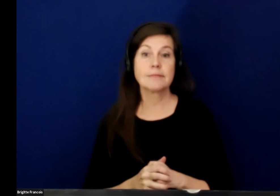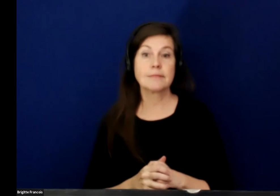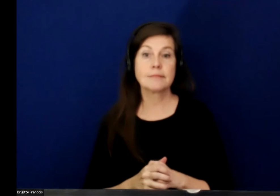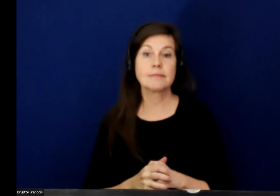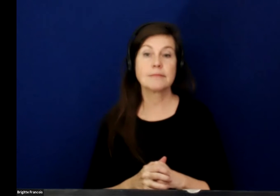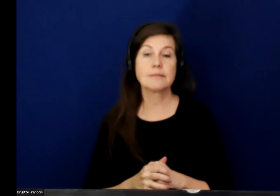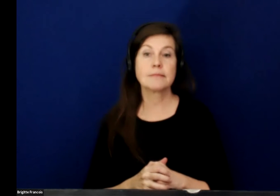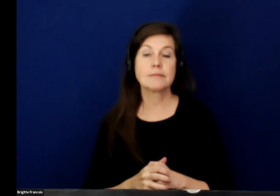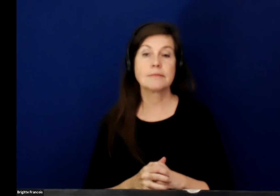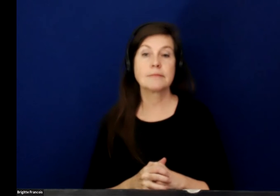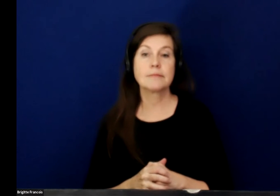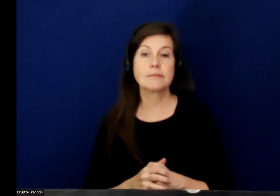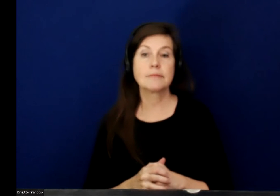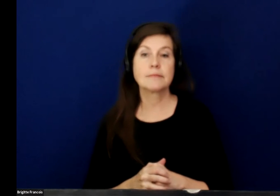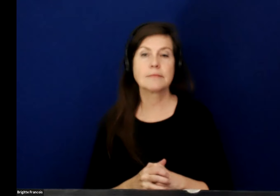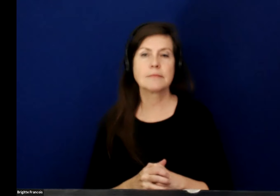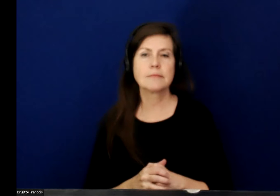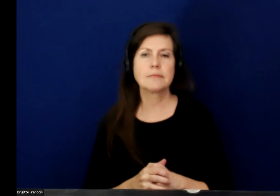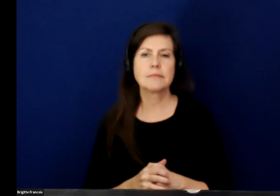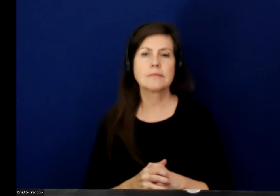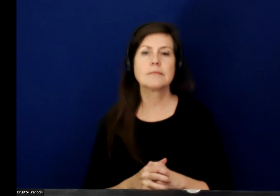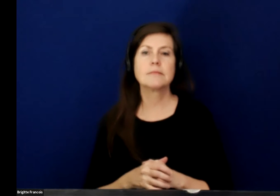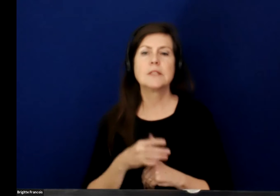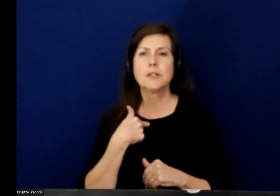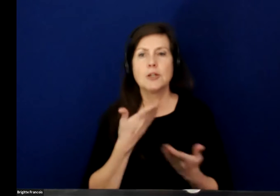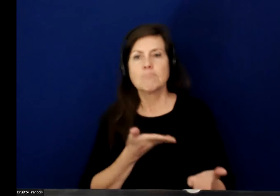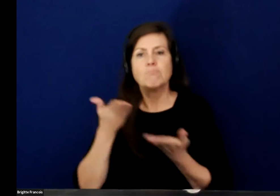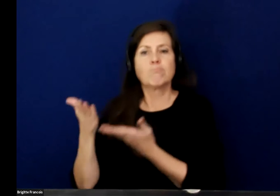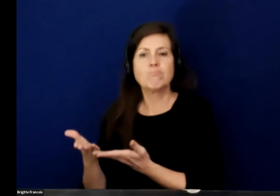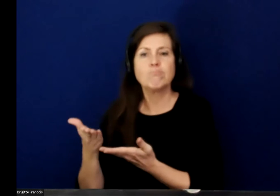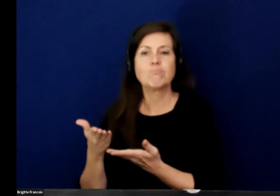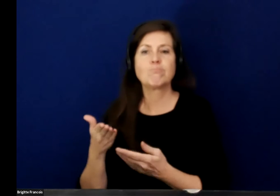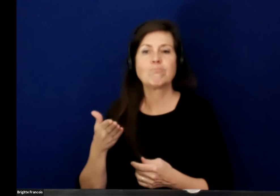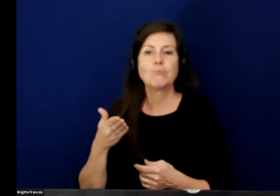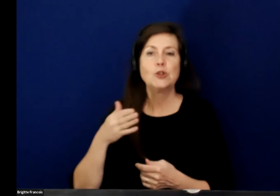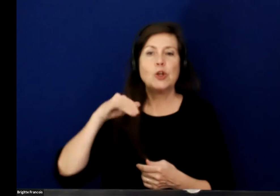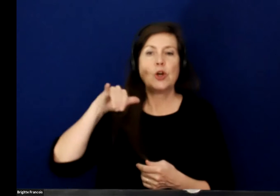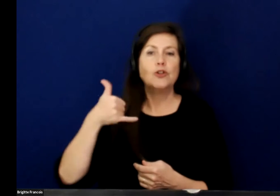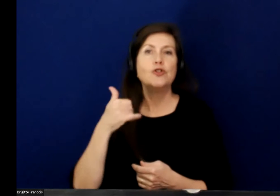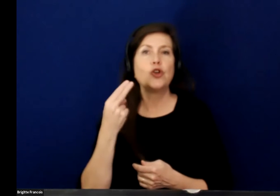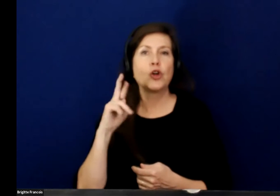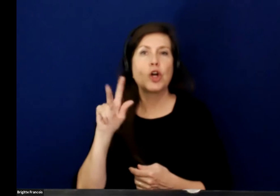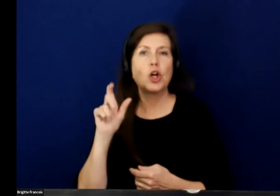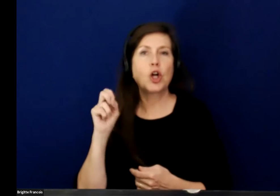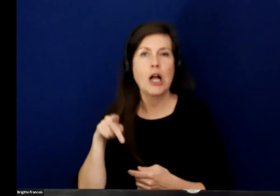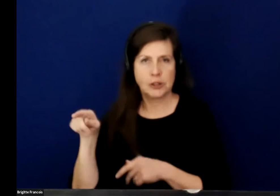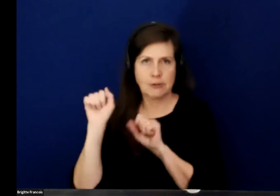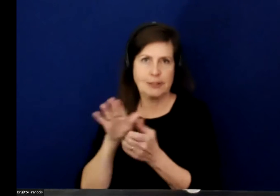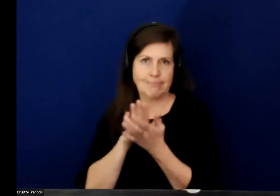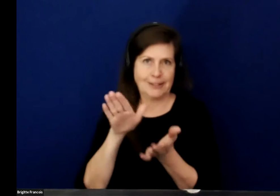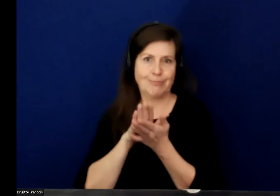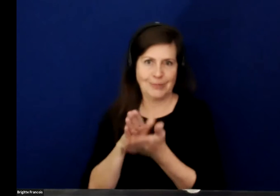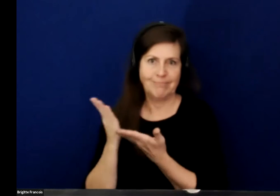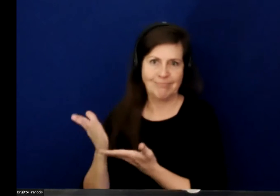I delegate to Torbjörn to answer the question because he brought it up, and I think he's the right person to explain. So Torbjörn, if you